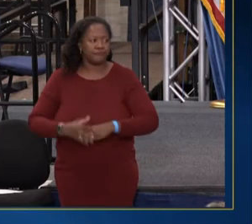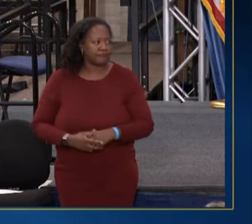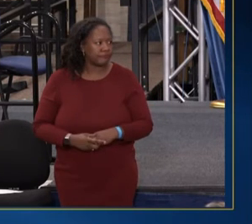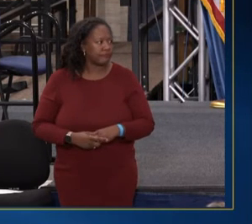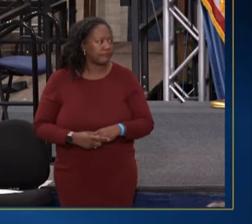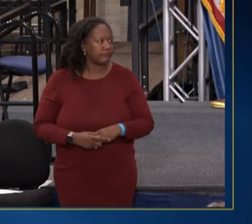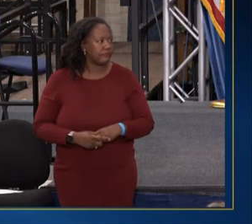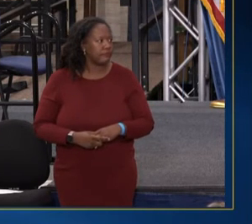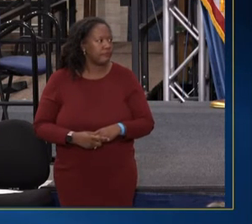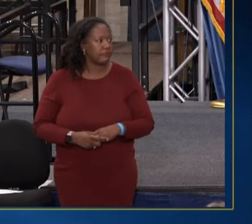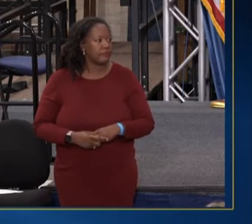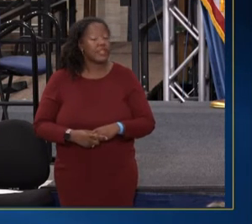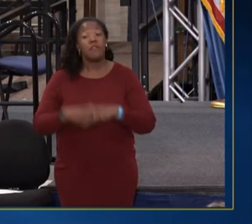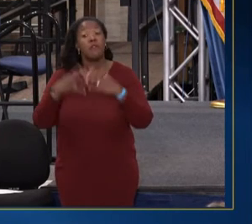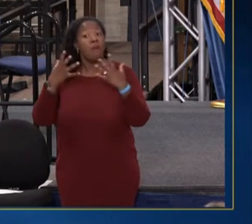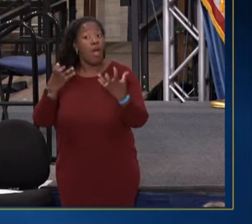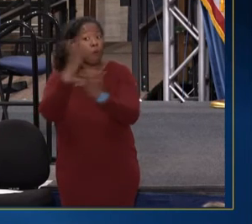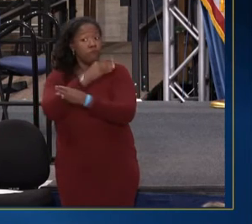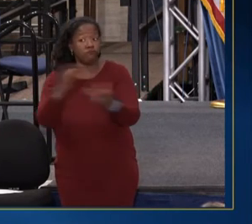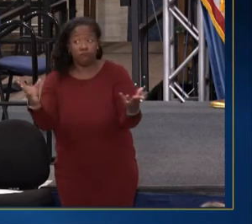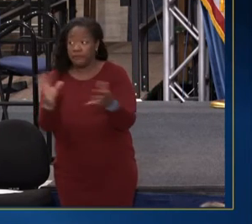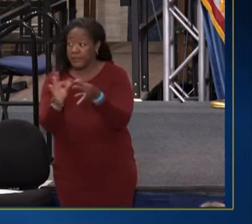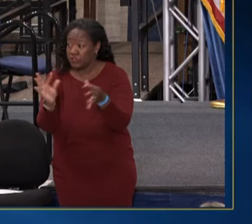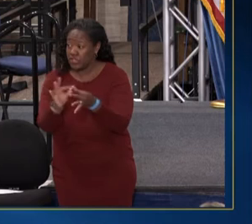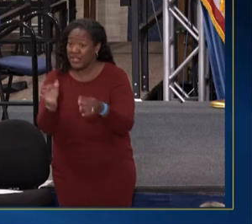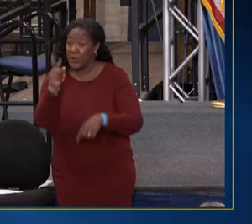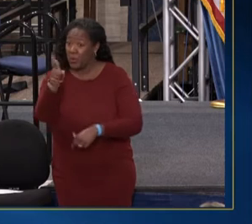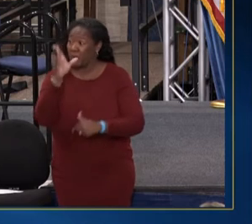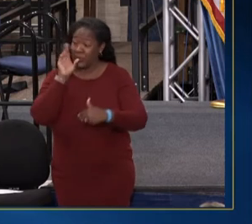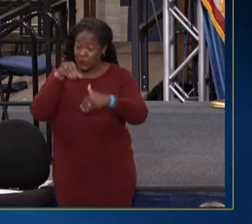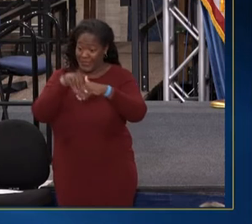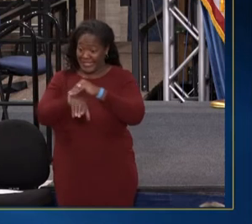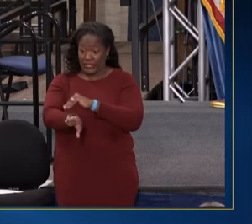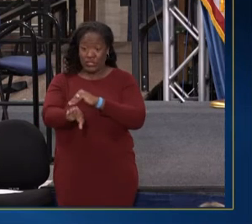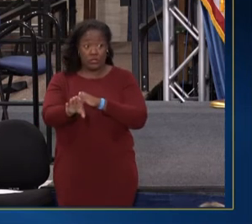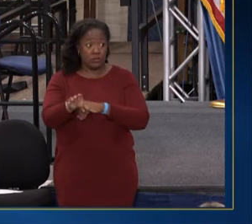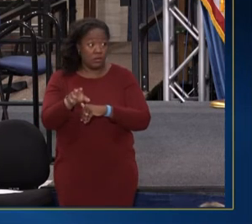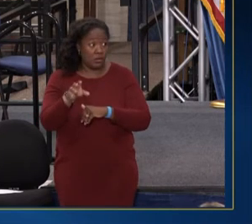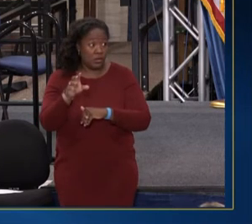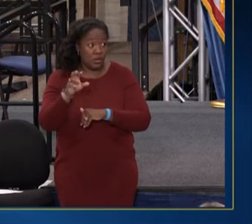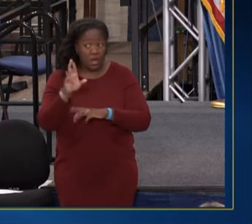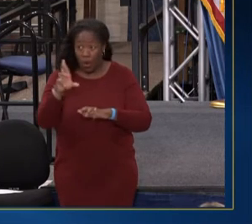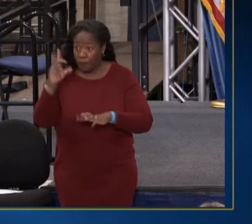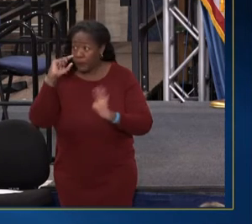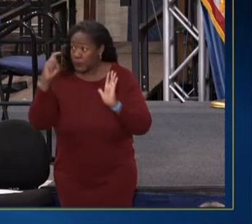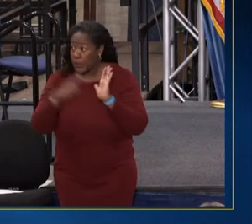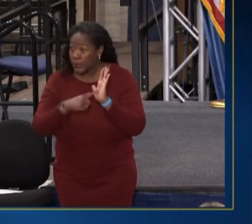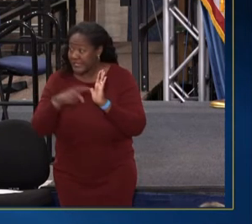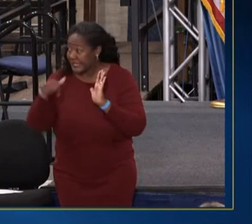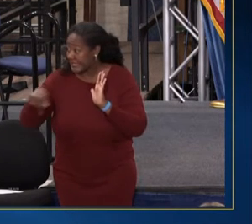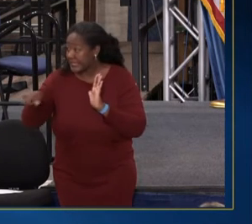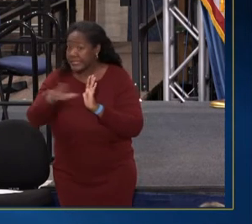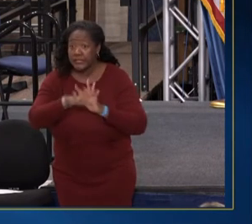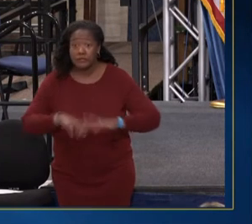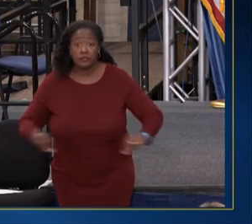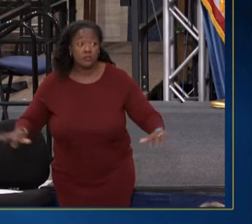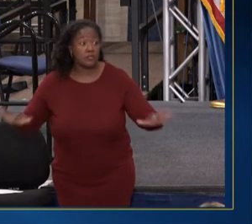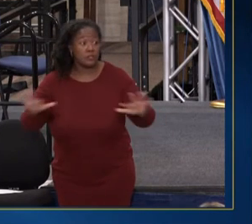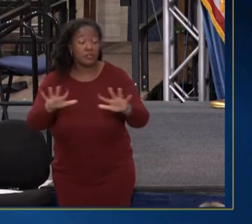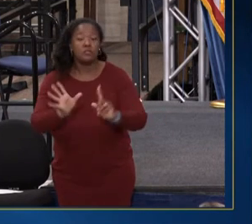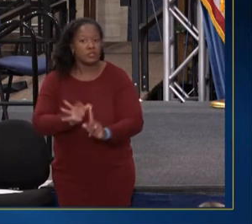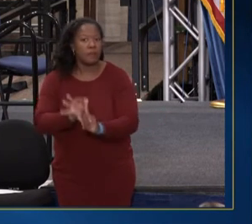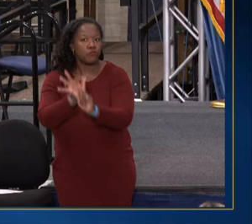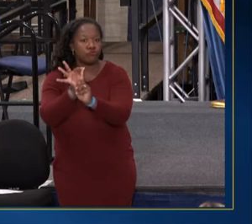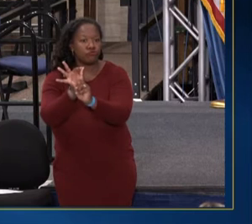I want to mention to you is that as you walked in, I hope you noticed that you're walking into a special place.